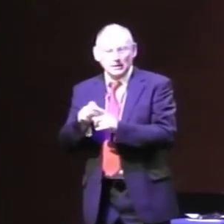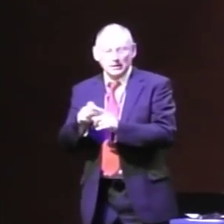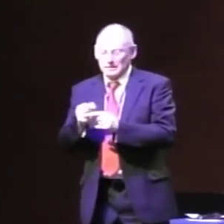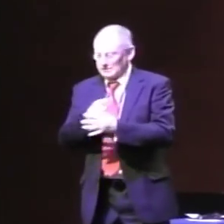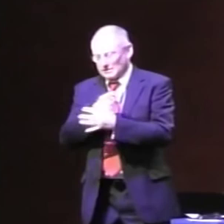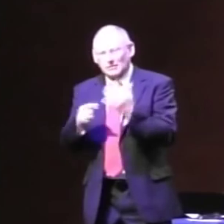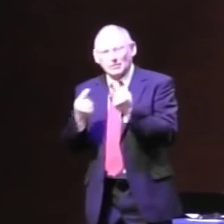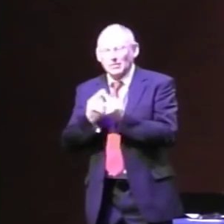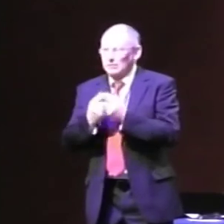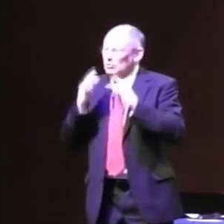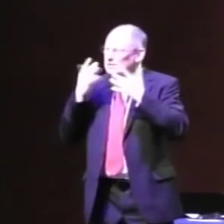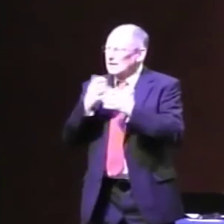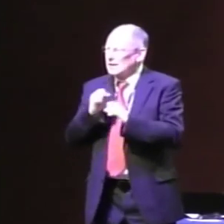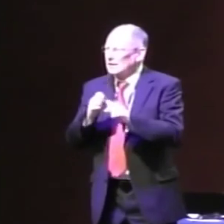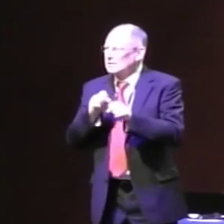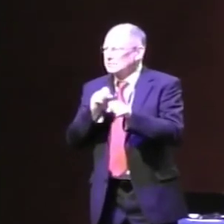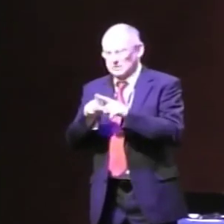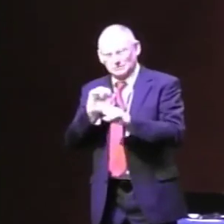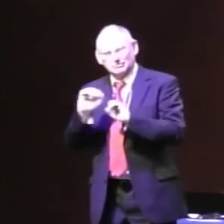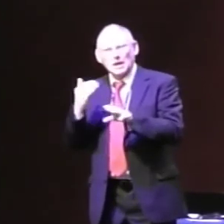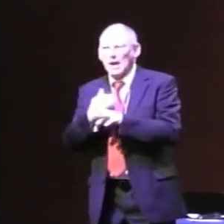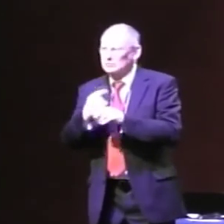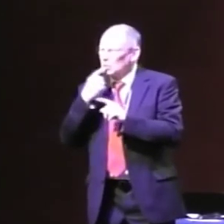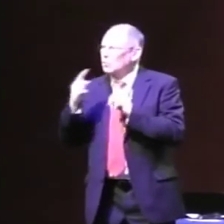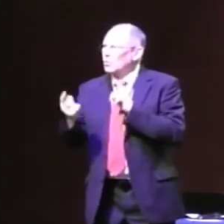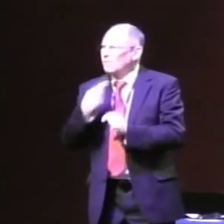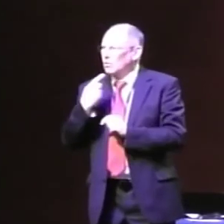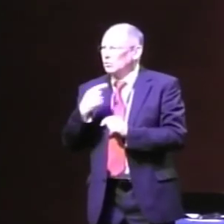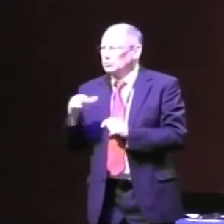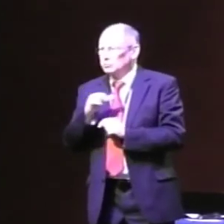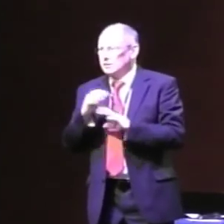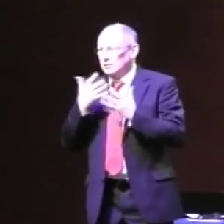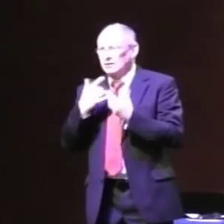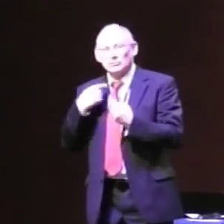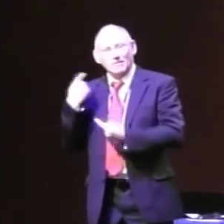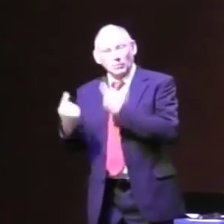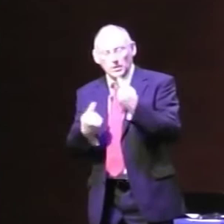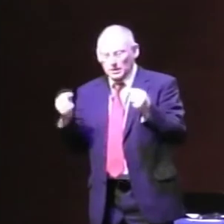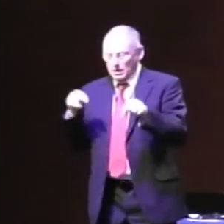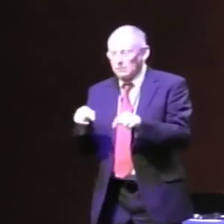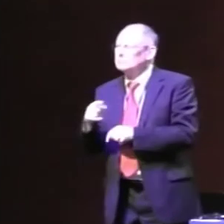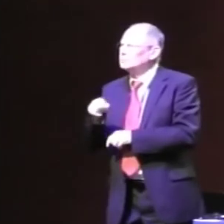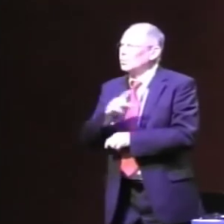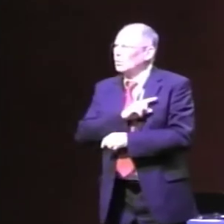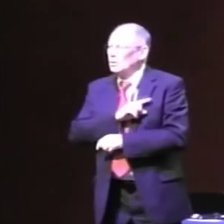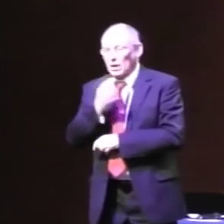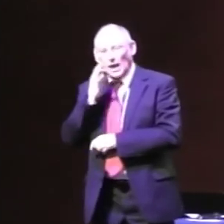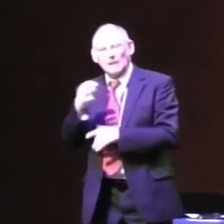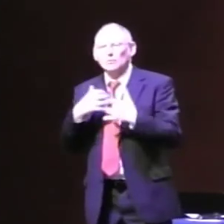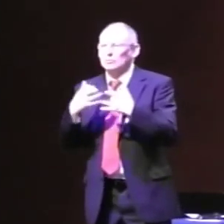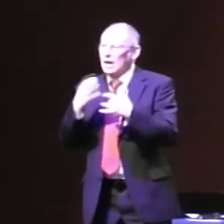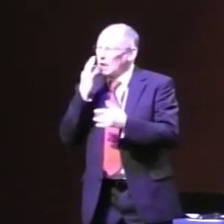are a concern, in particular the action it calls for, which we think should be a concern to everyone here, and it's for that reason we're asking Congress to